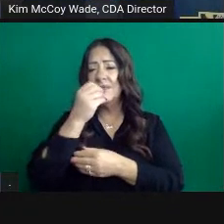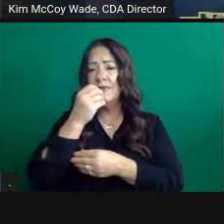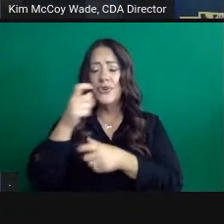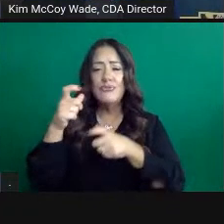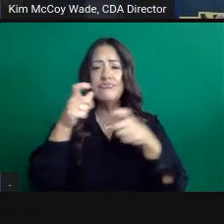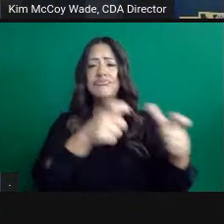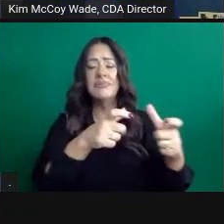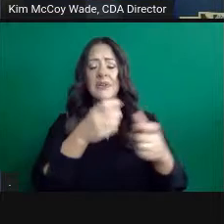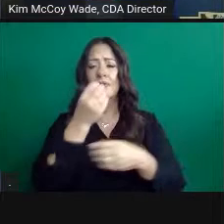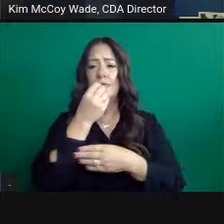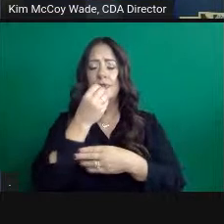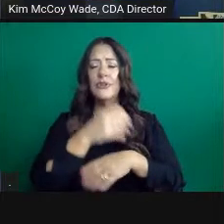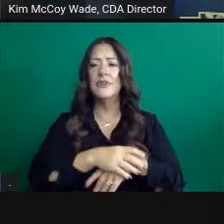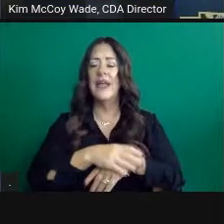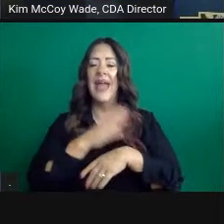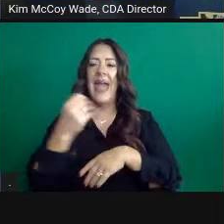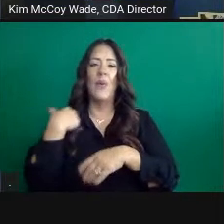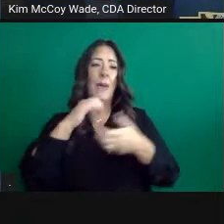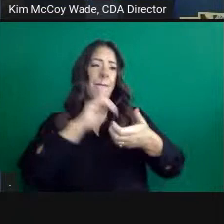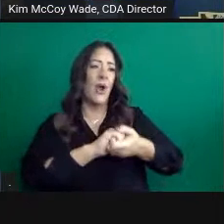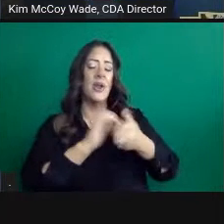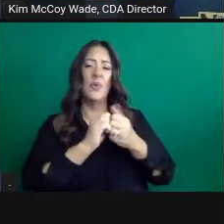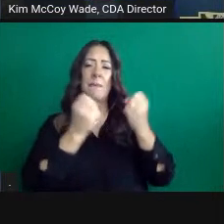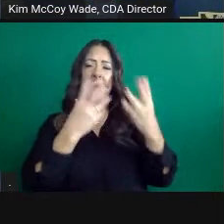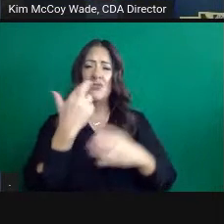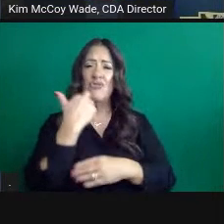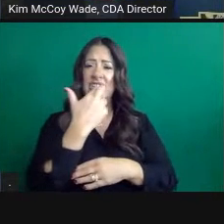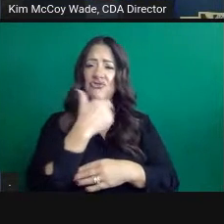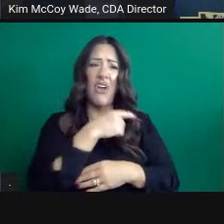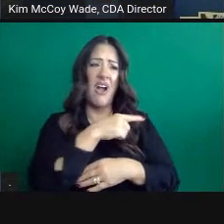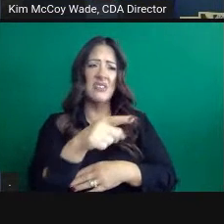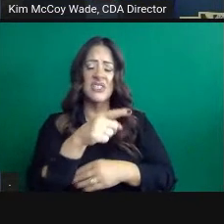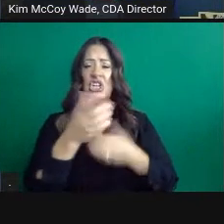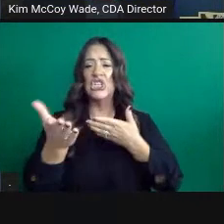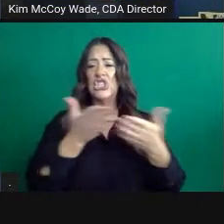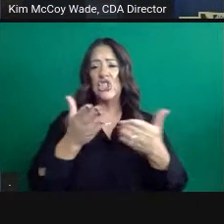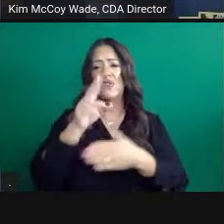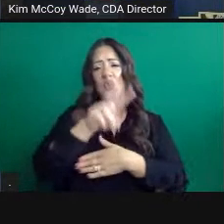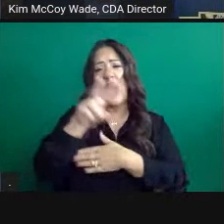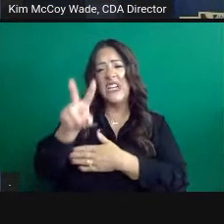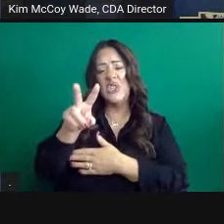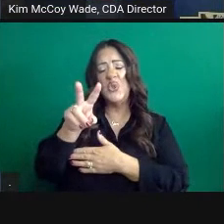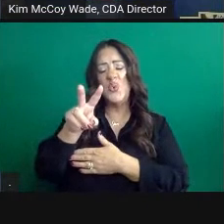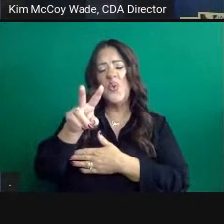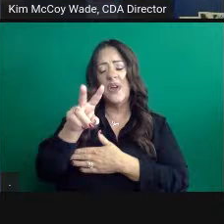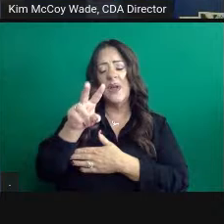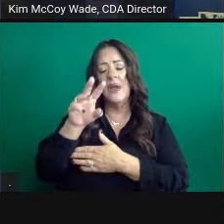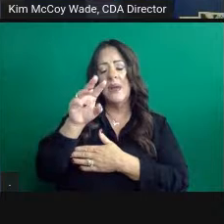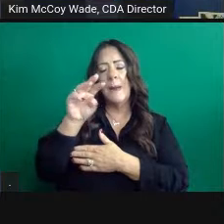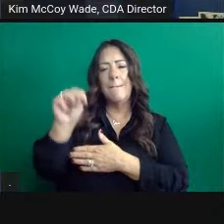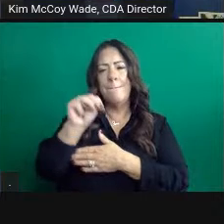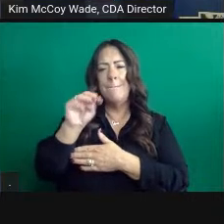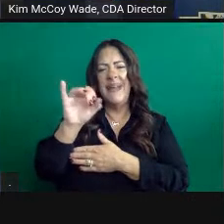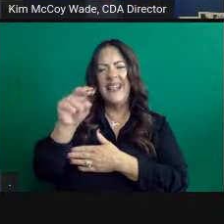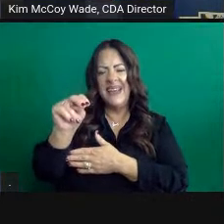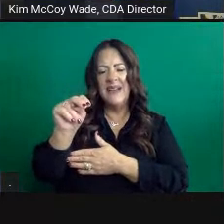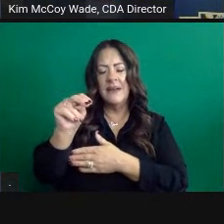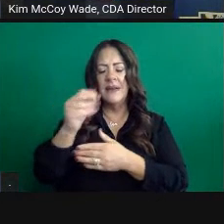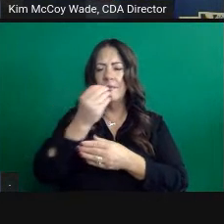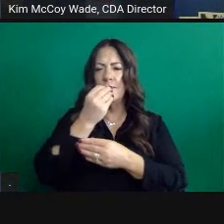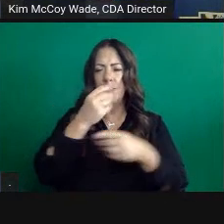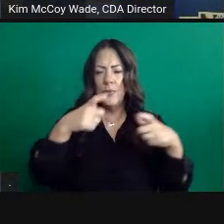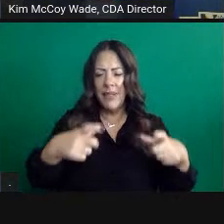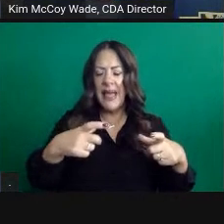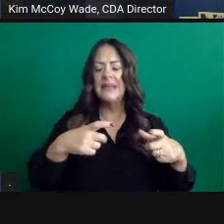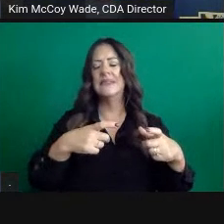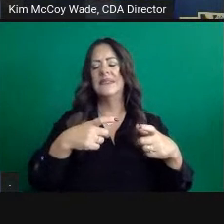Plates partnership with local restaurants that served another 22 million meals. Our food banks are serving more